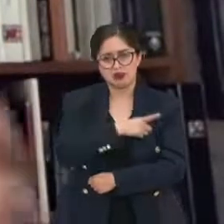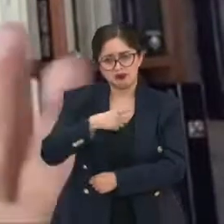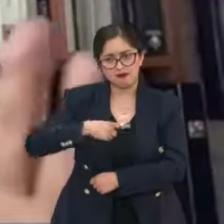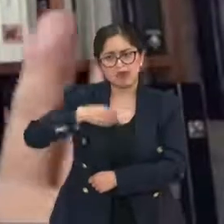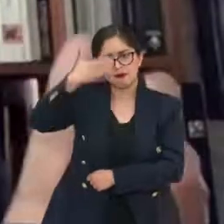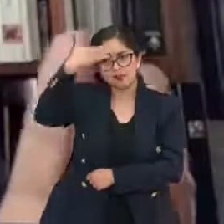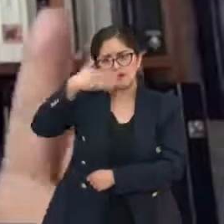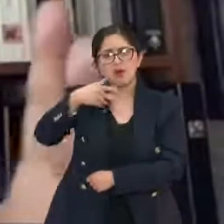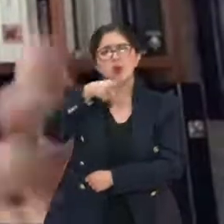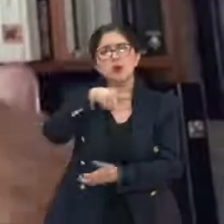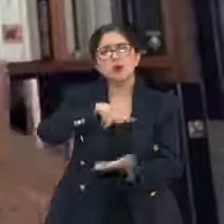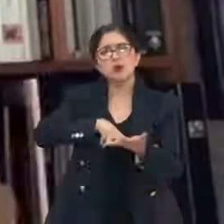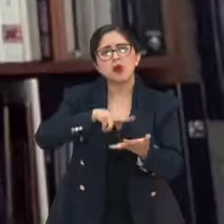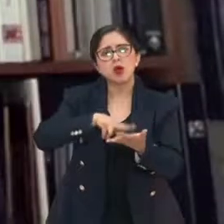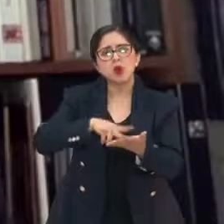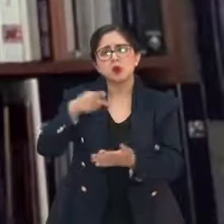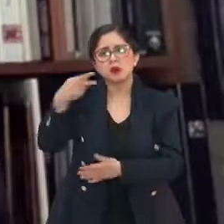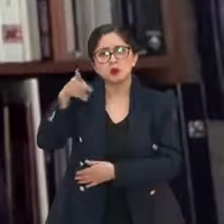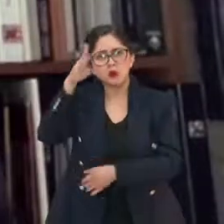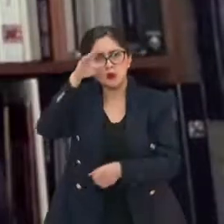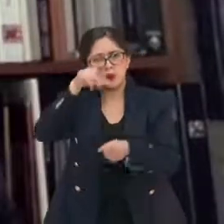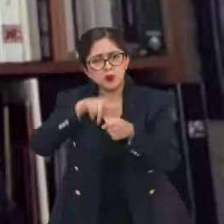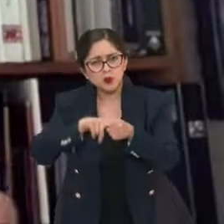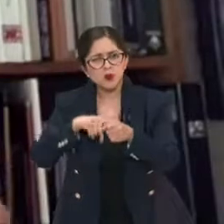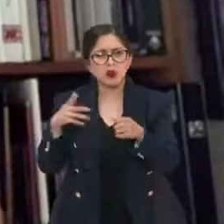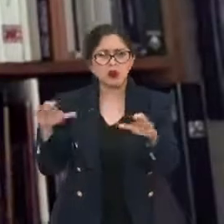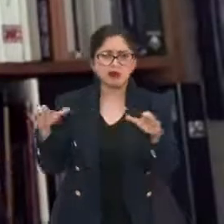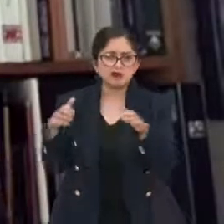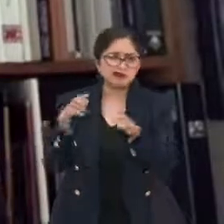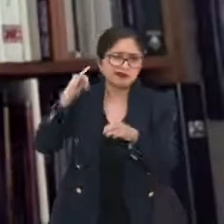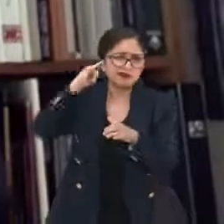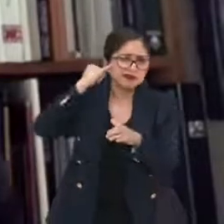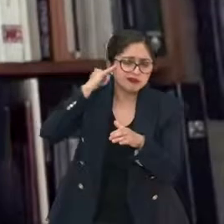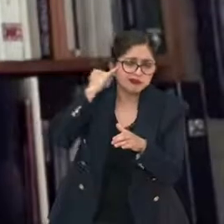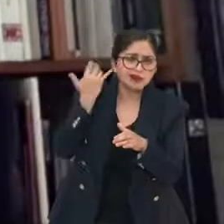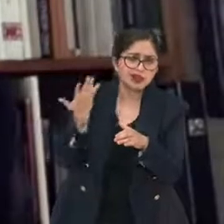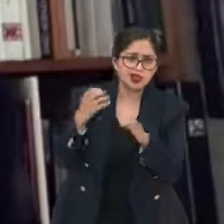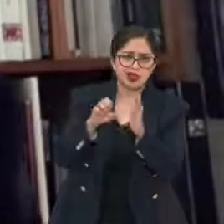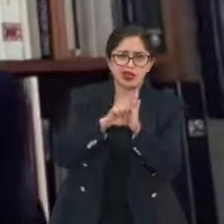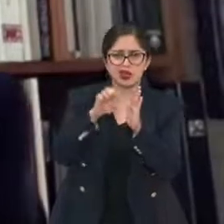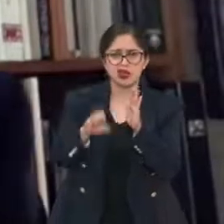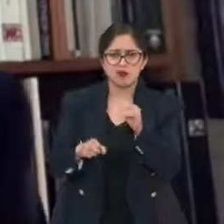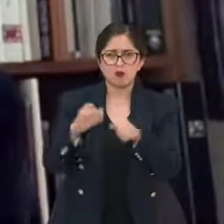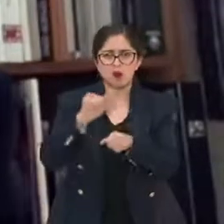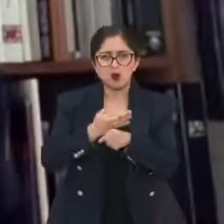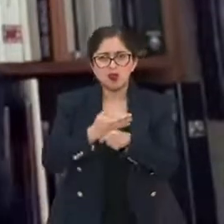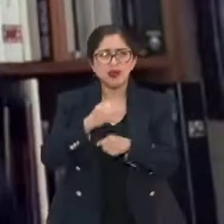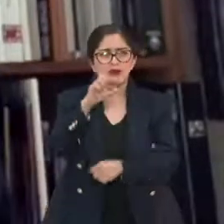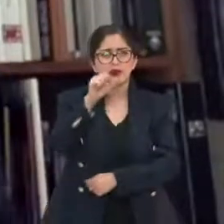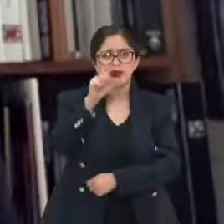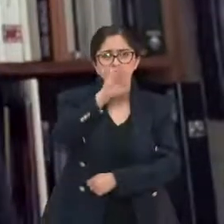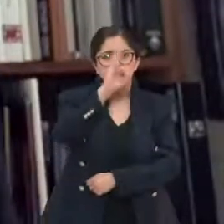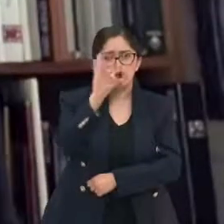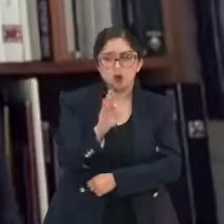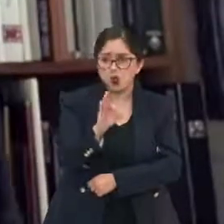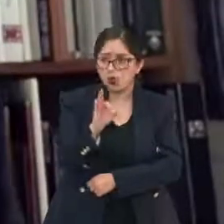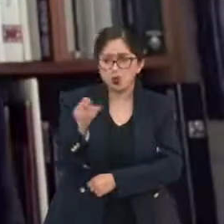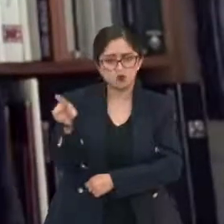Rafael is mentioning, the ethical identification is very important, but the